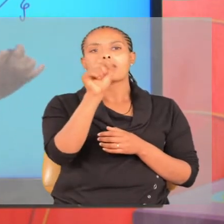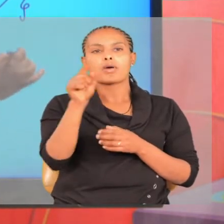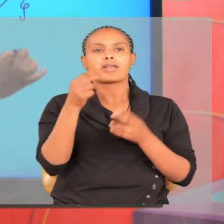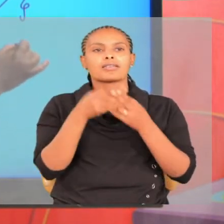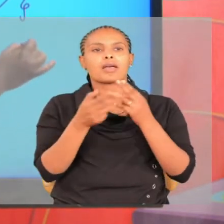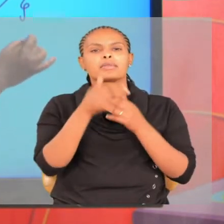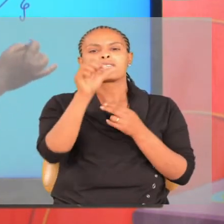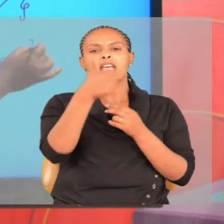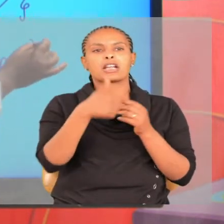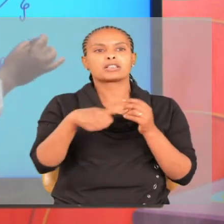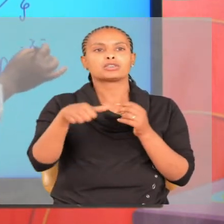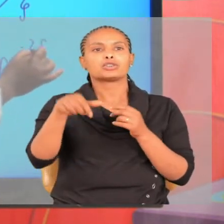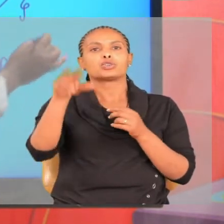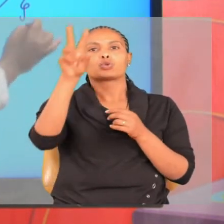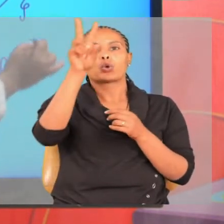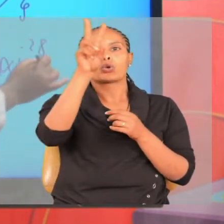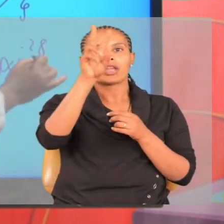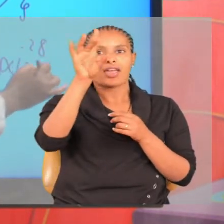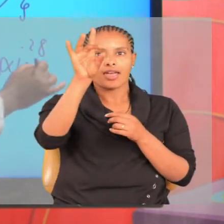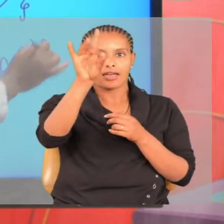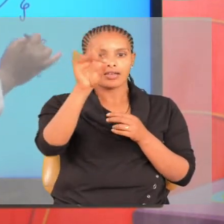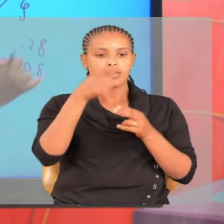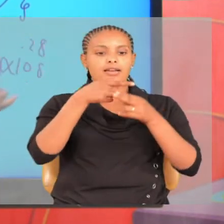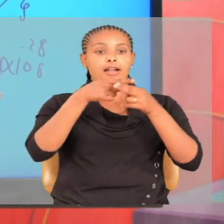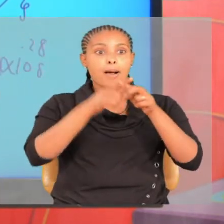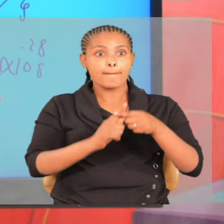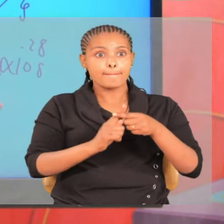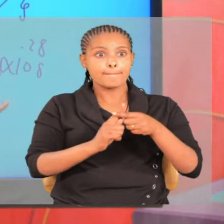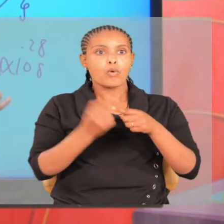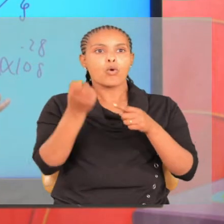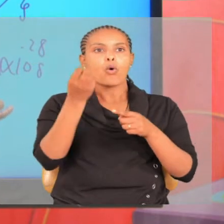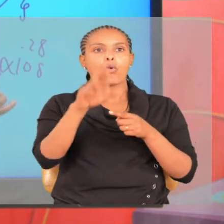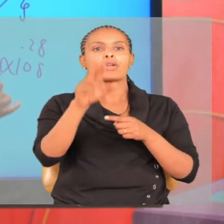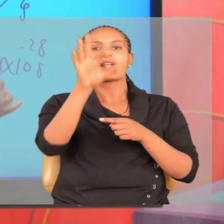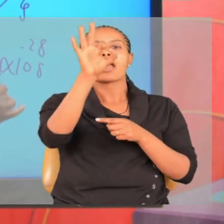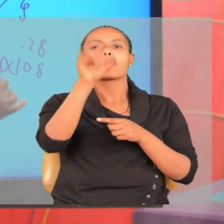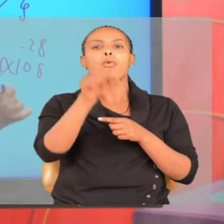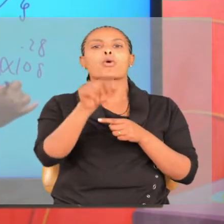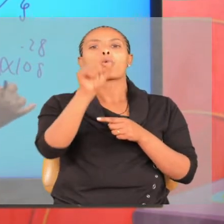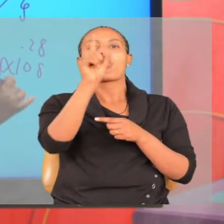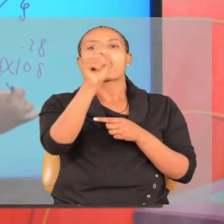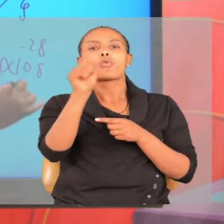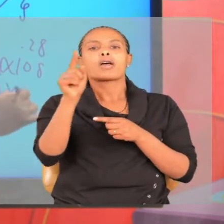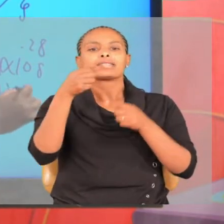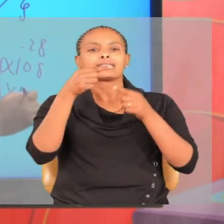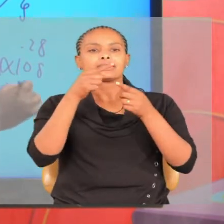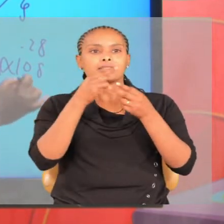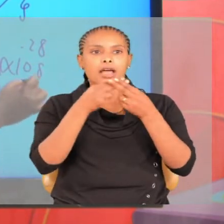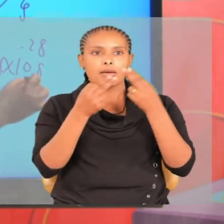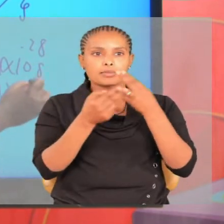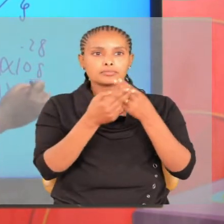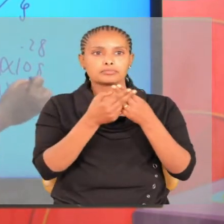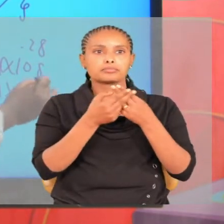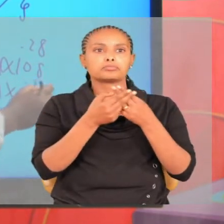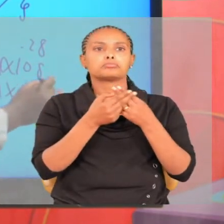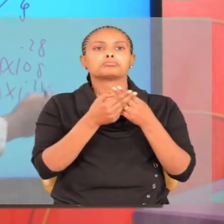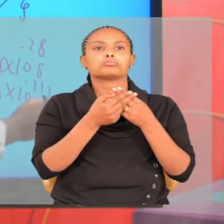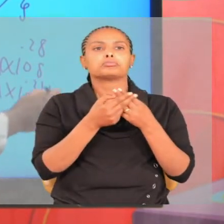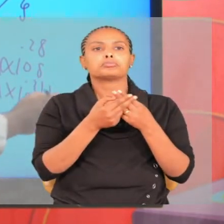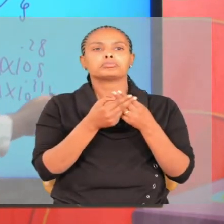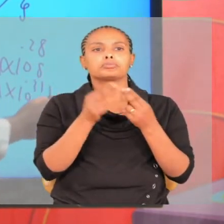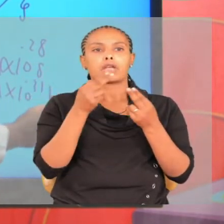10 raised to minus 28 gram, or 9.11 times 10 raised to minus